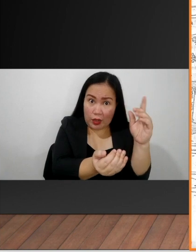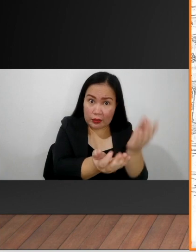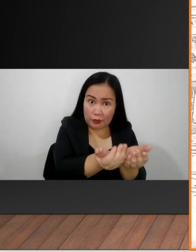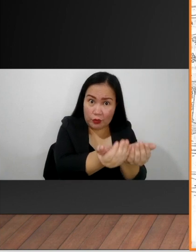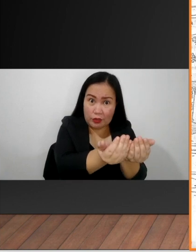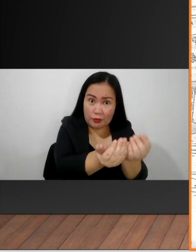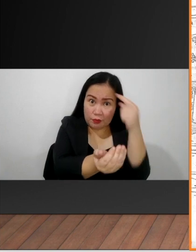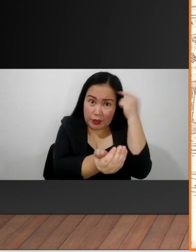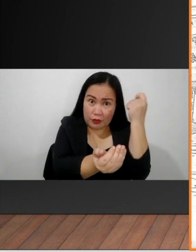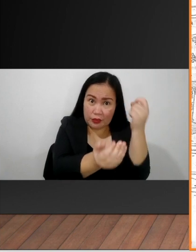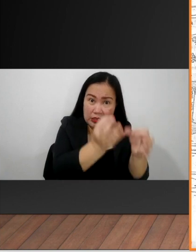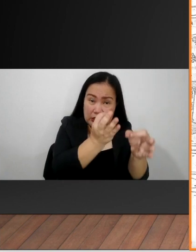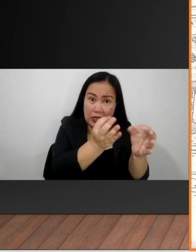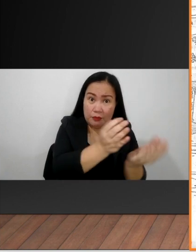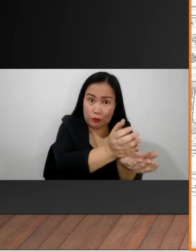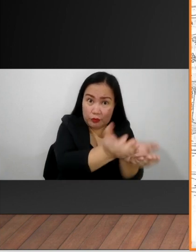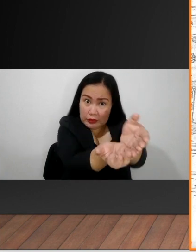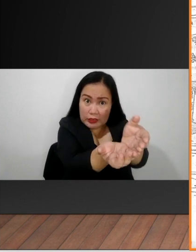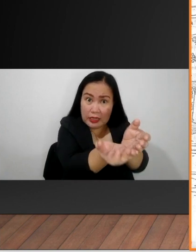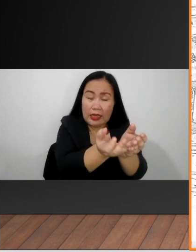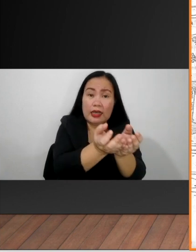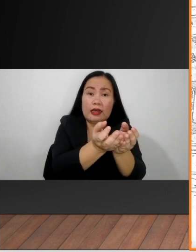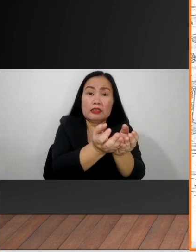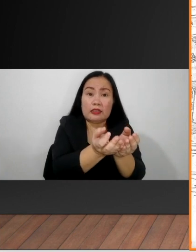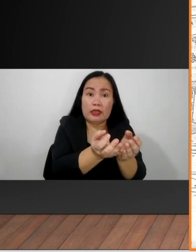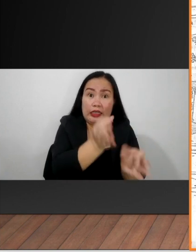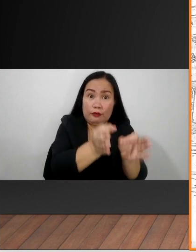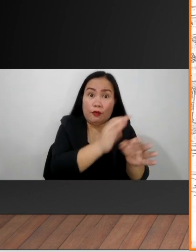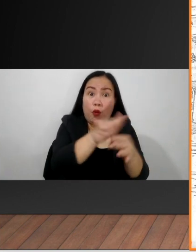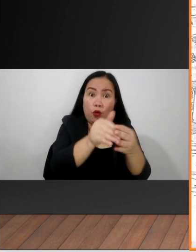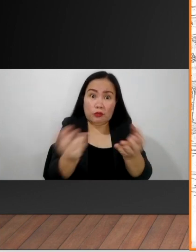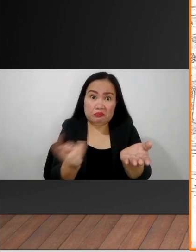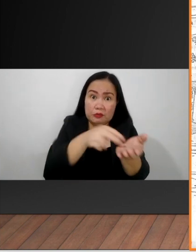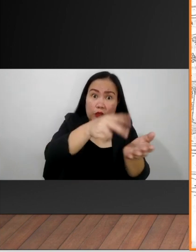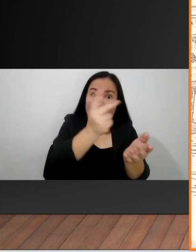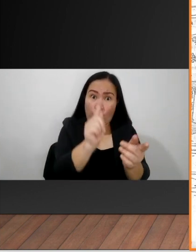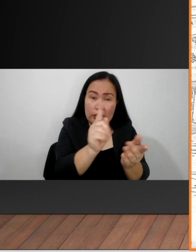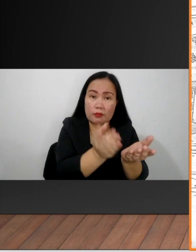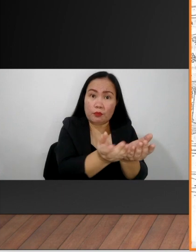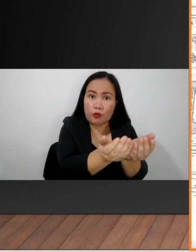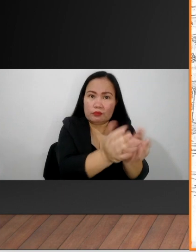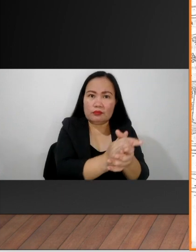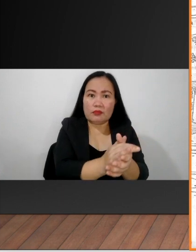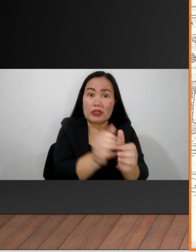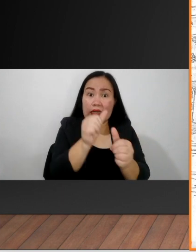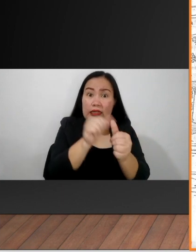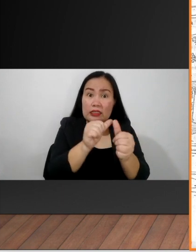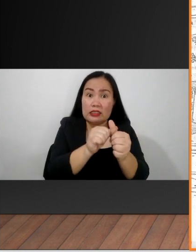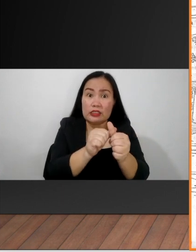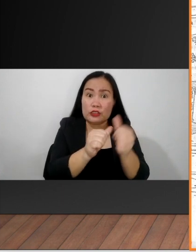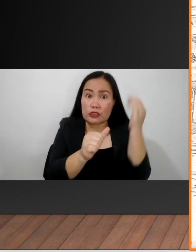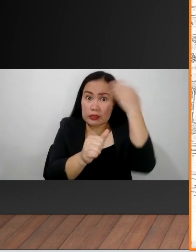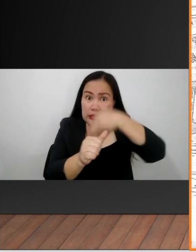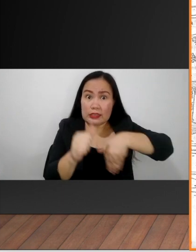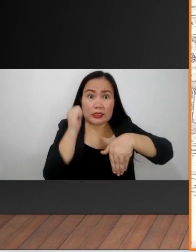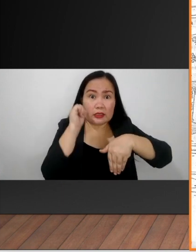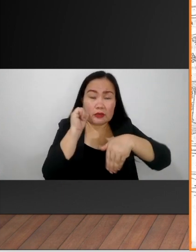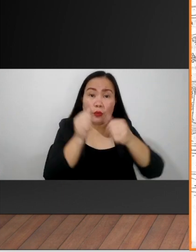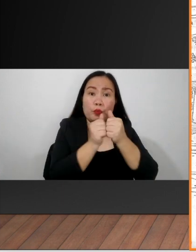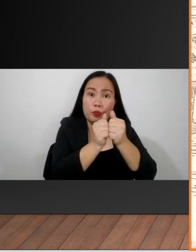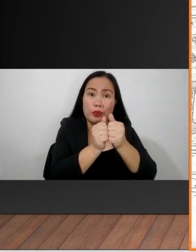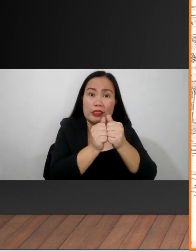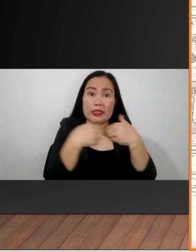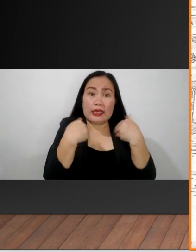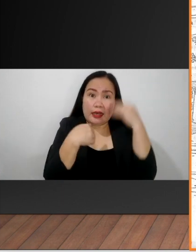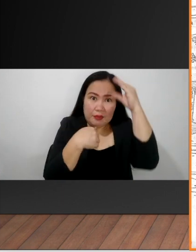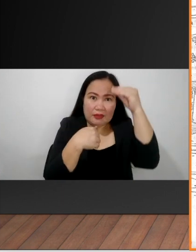one boat because the boat will sink if they all aboard. Each maiden is accompanied by a young man. Maria